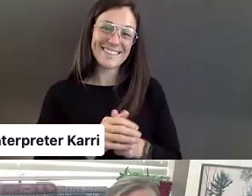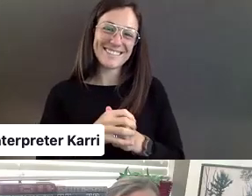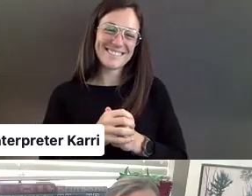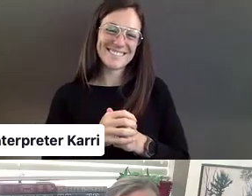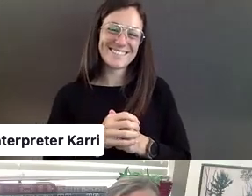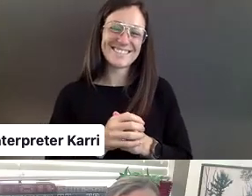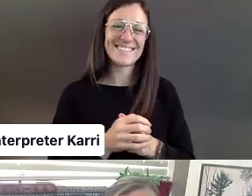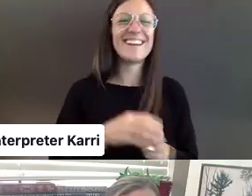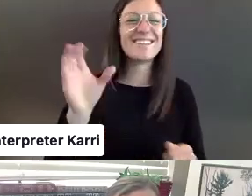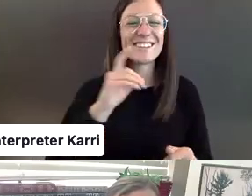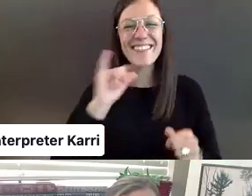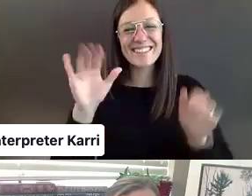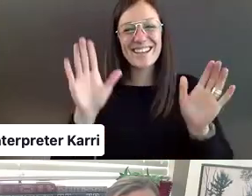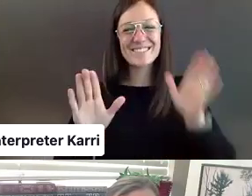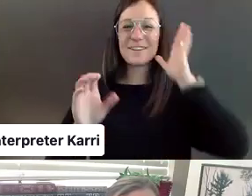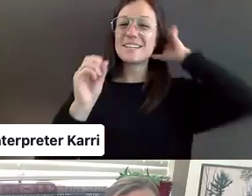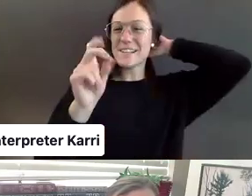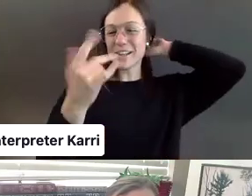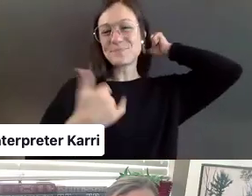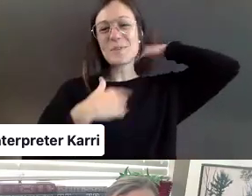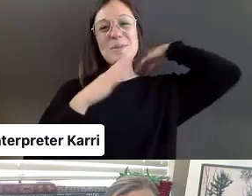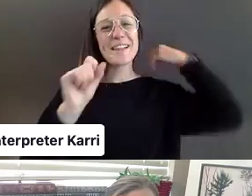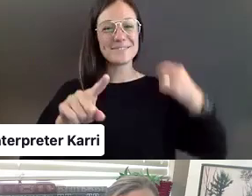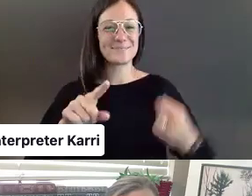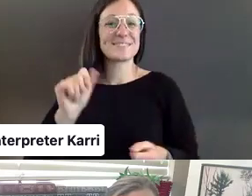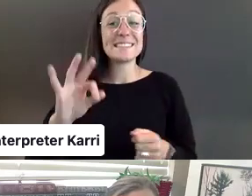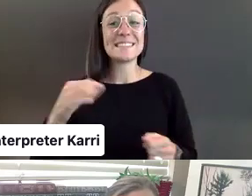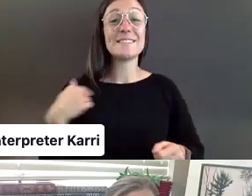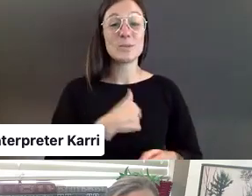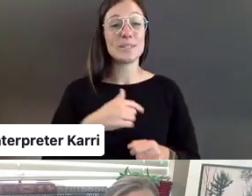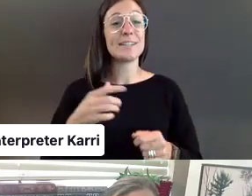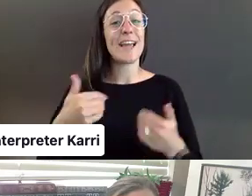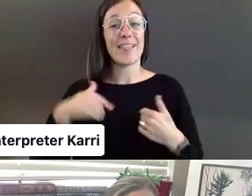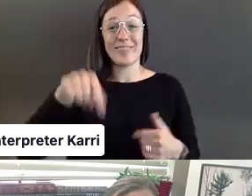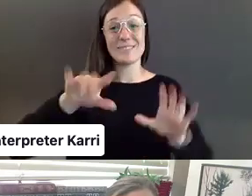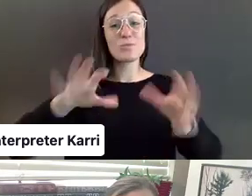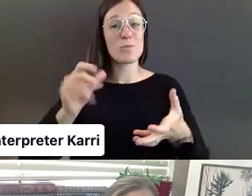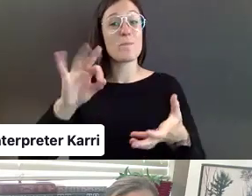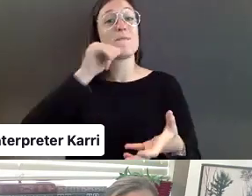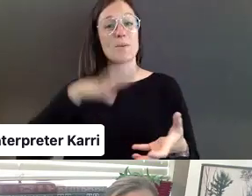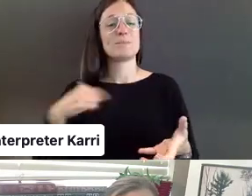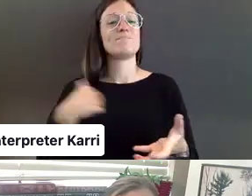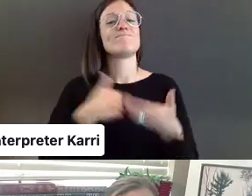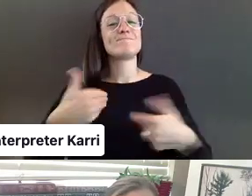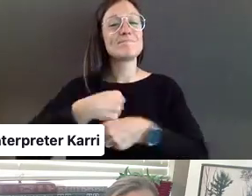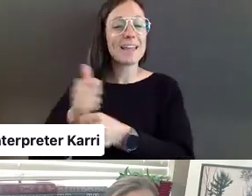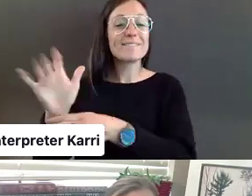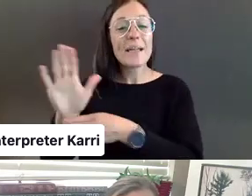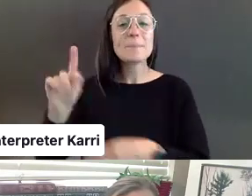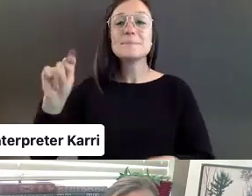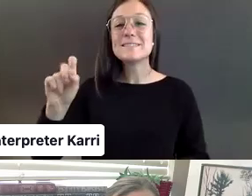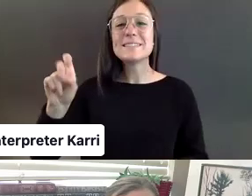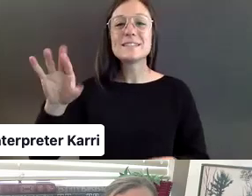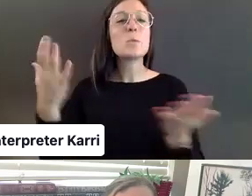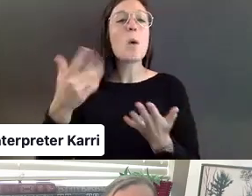That's awesome. And okay, so let me ask this: if we took this group of women and made a film or a TV series, what genre